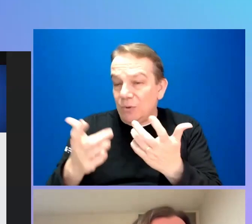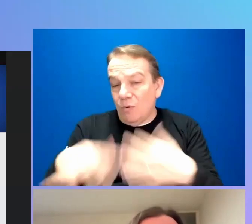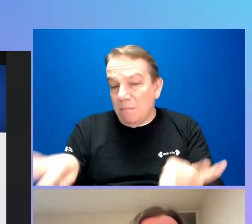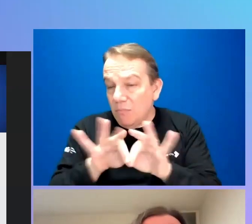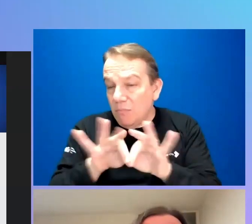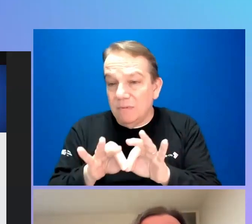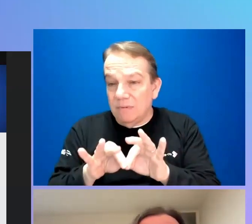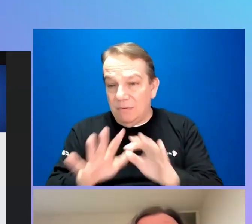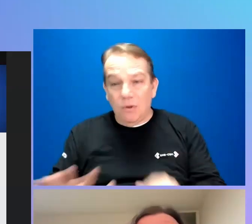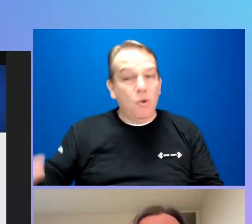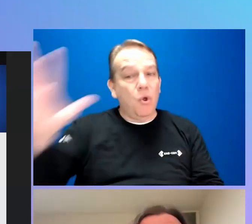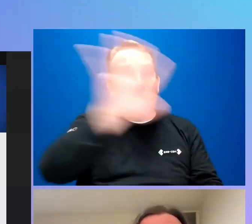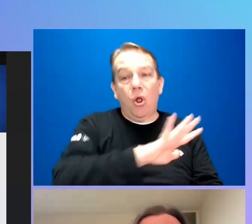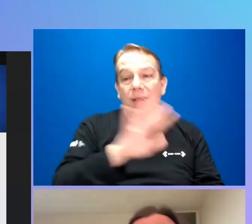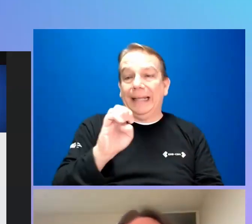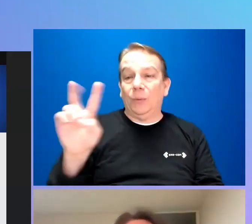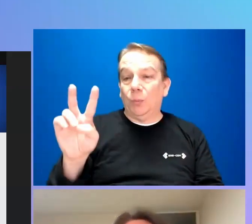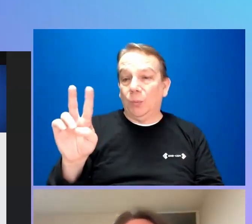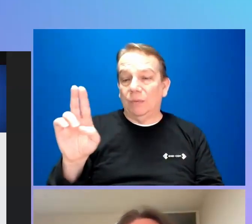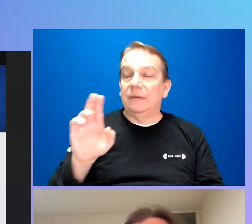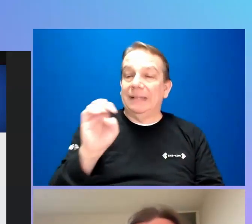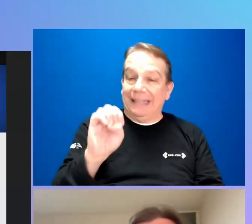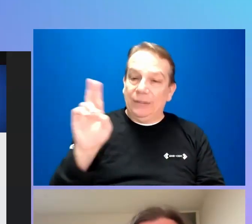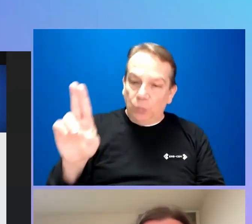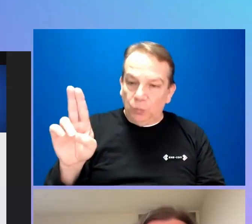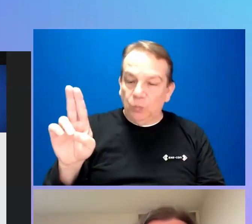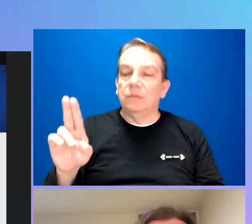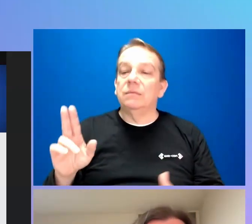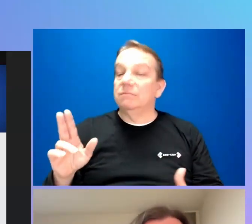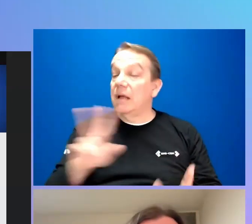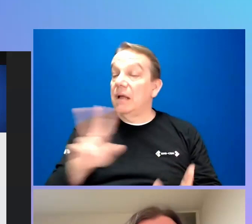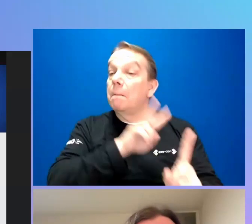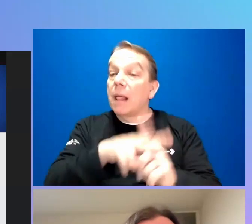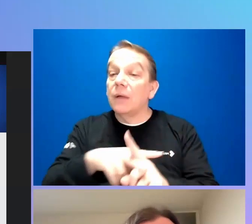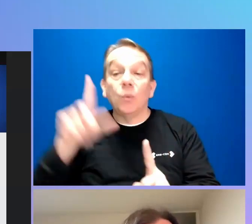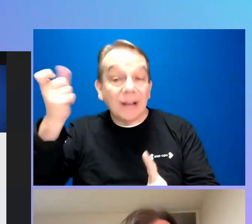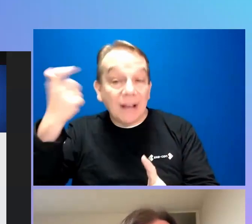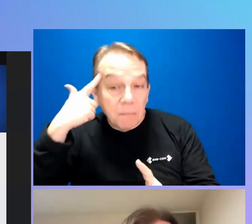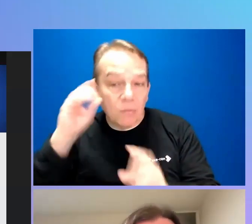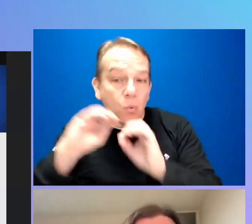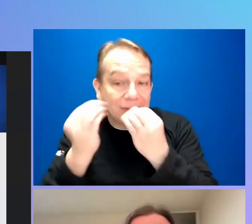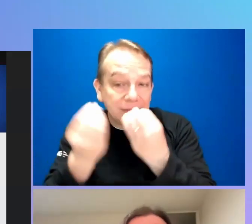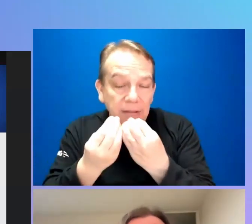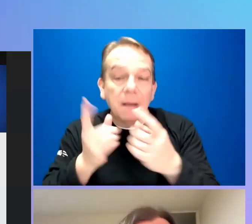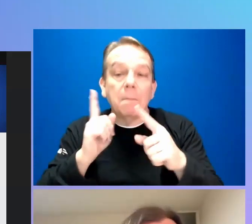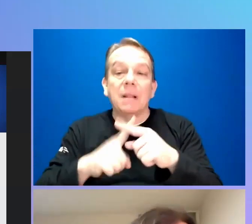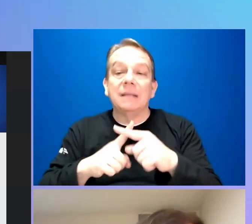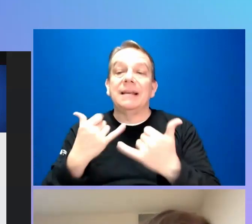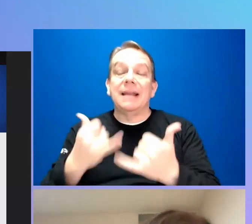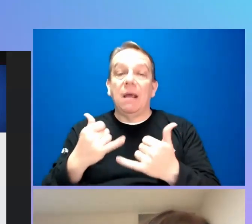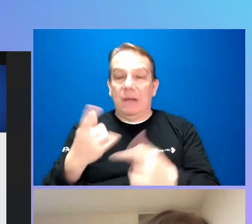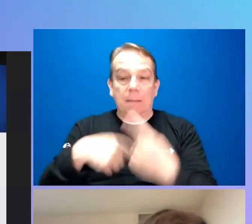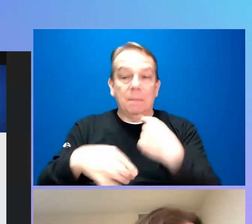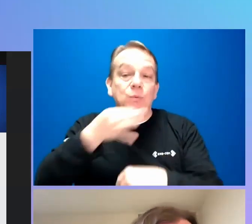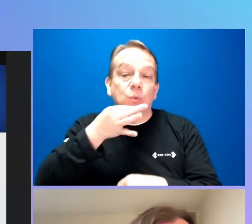of the EU, and it's applicable to government organizations. And coming very soon is the European Accessibility Act